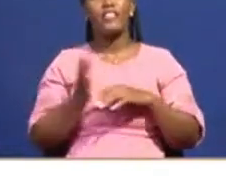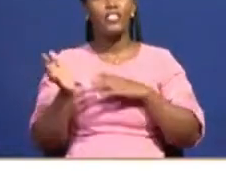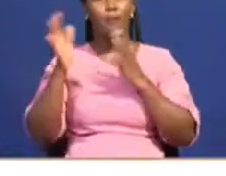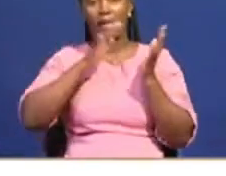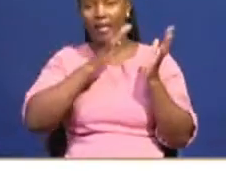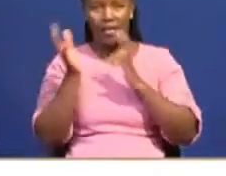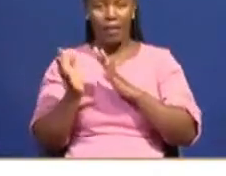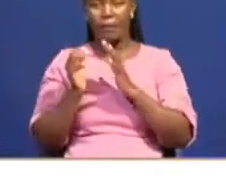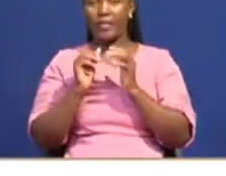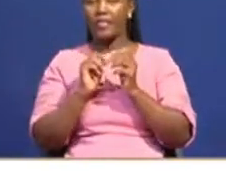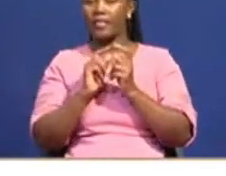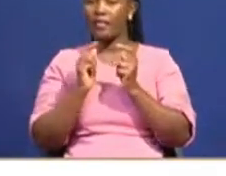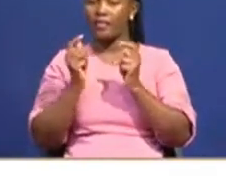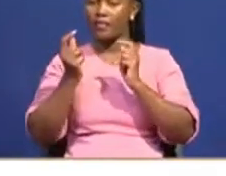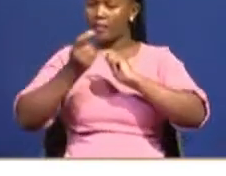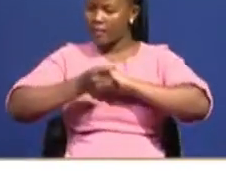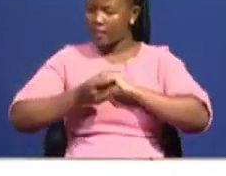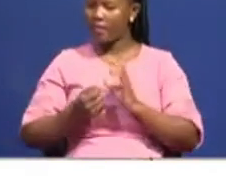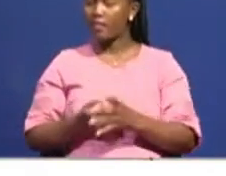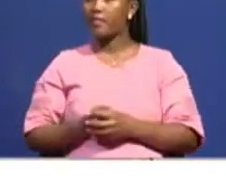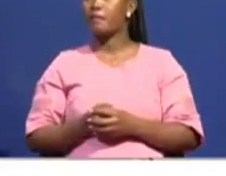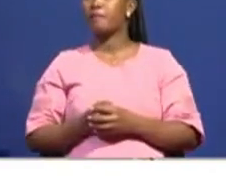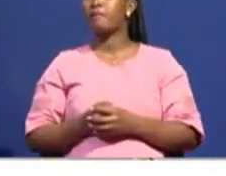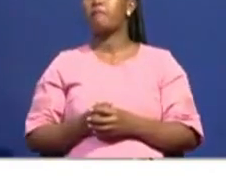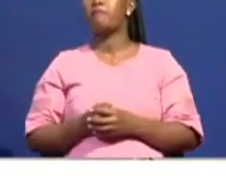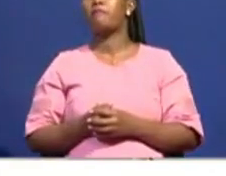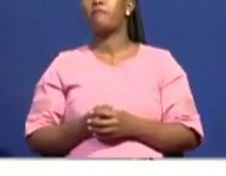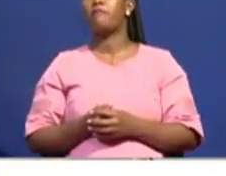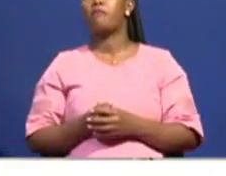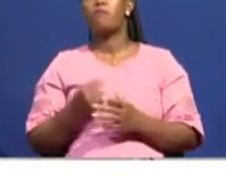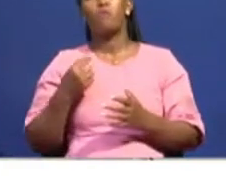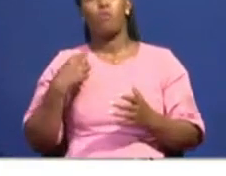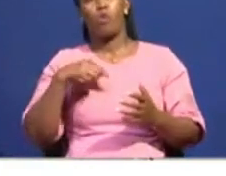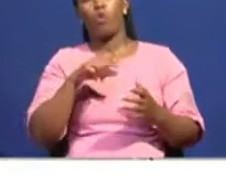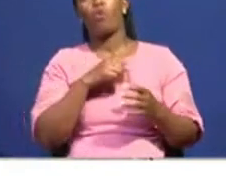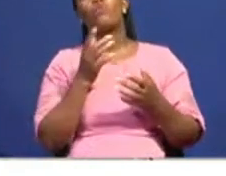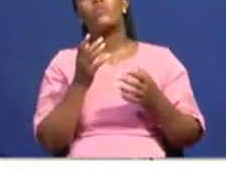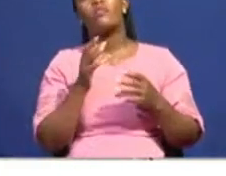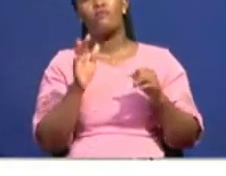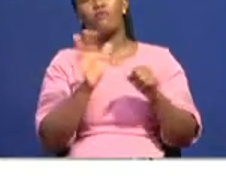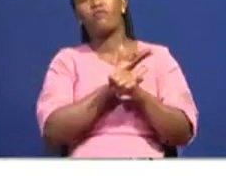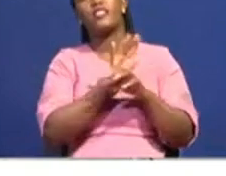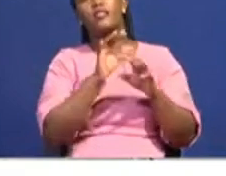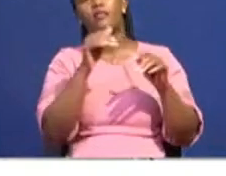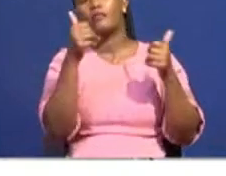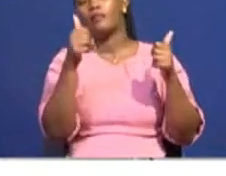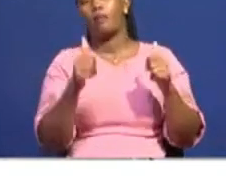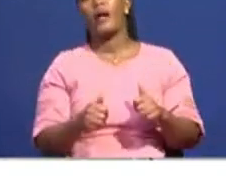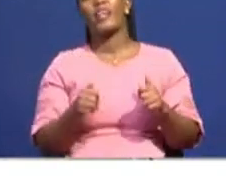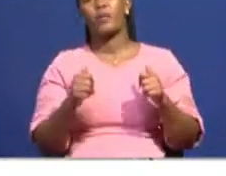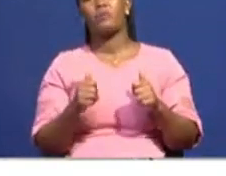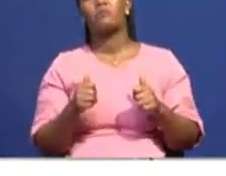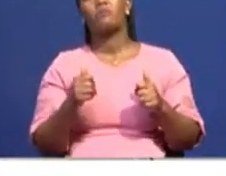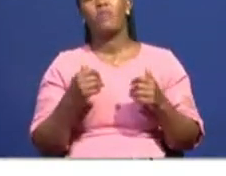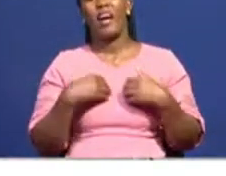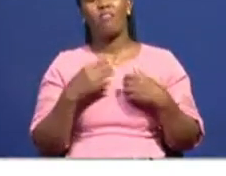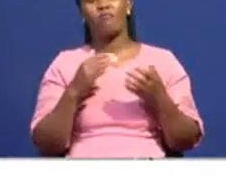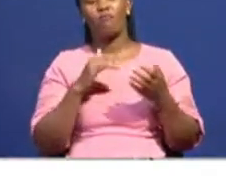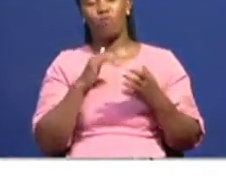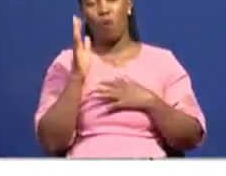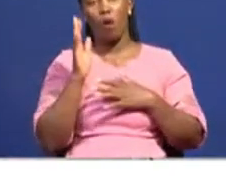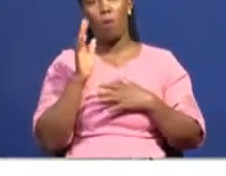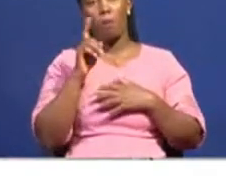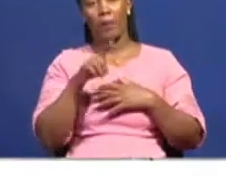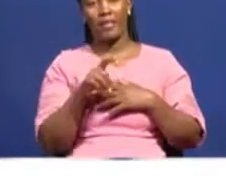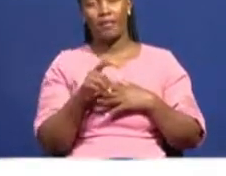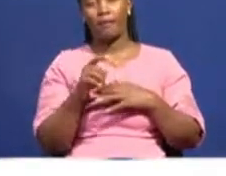change, as it were? On that end, I think we're not doing enough. There's a lot more to be done. And